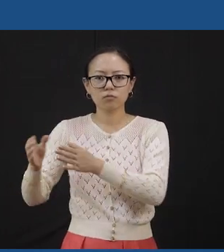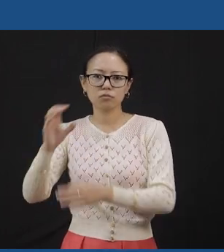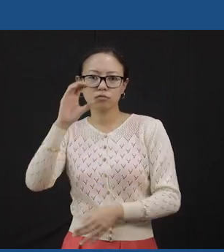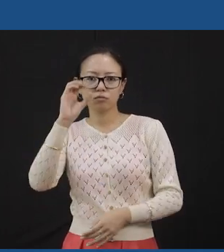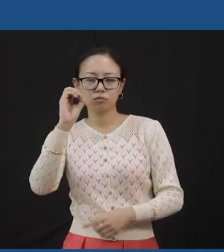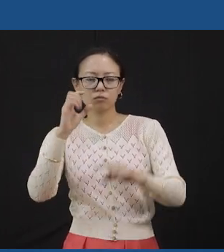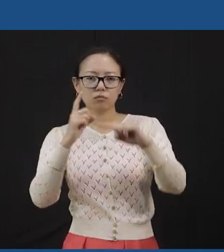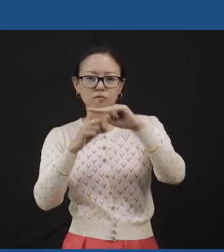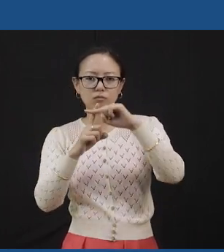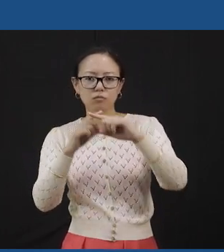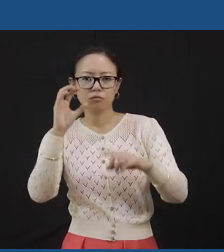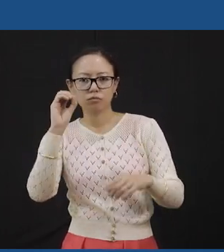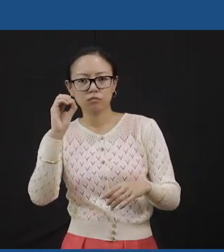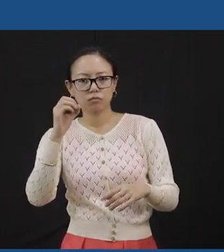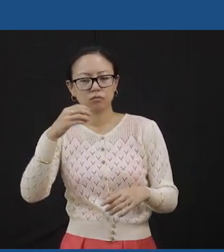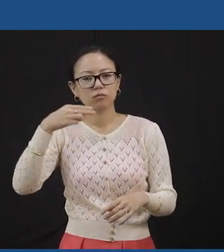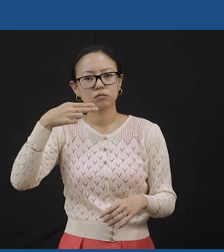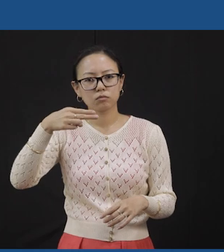0.